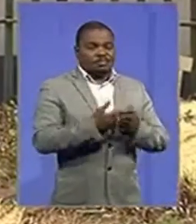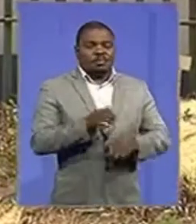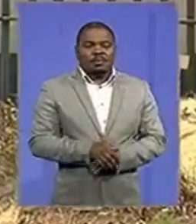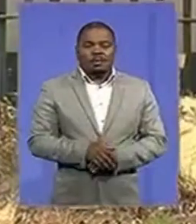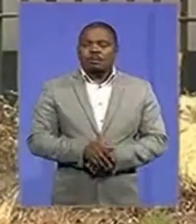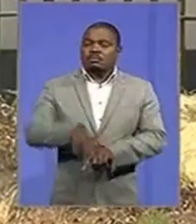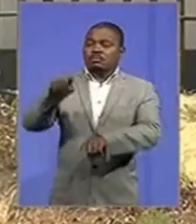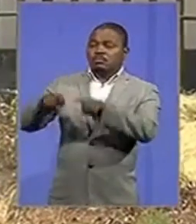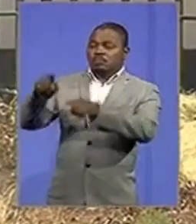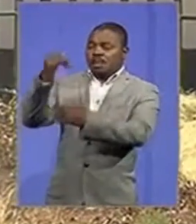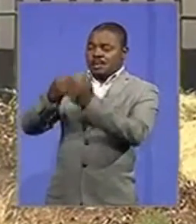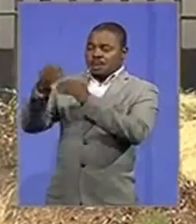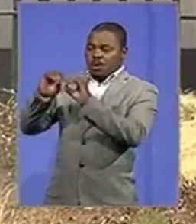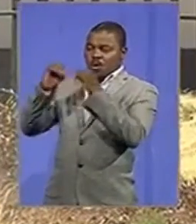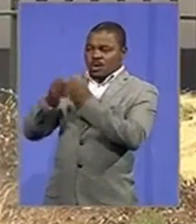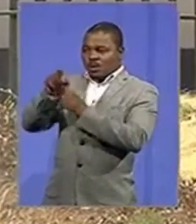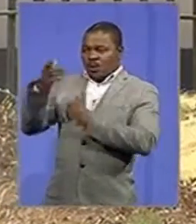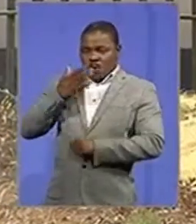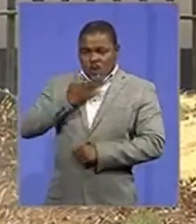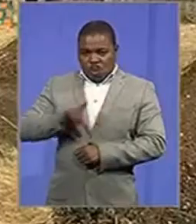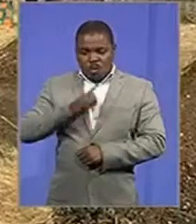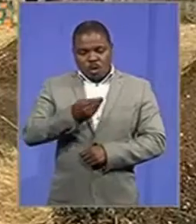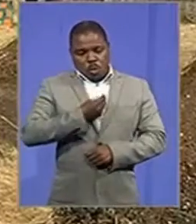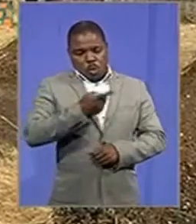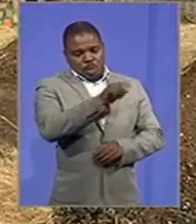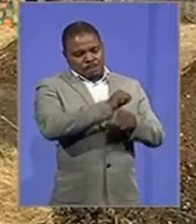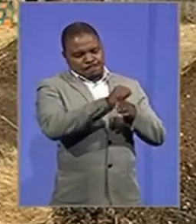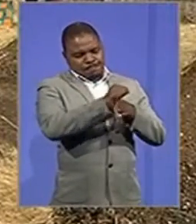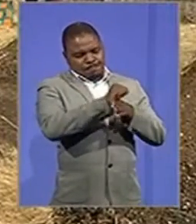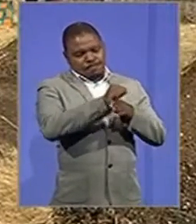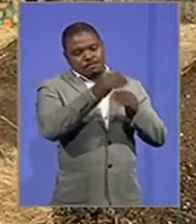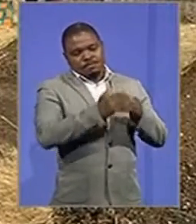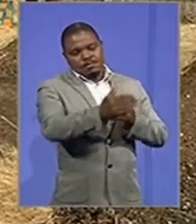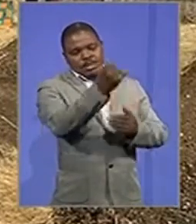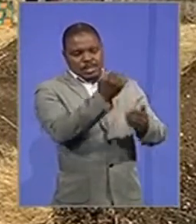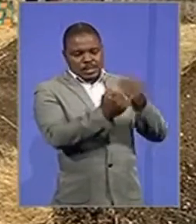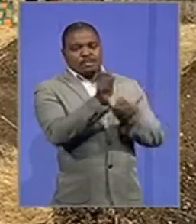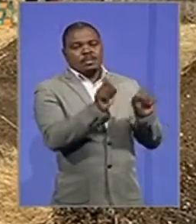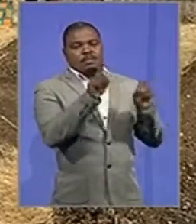a mekgatlo ye ikemetšego ke go nea baswa tlhahlo gore ba kgone go ikemela.